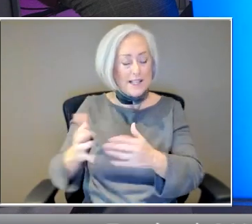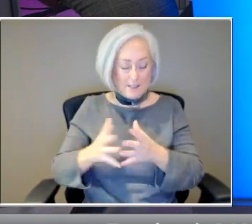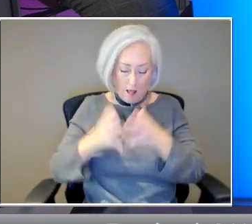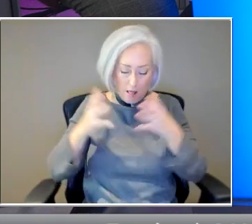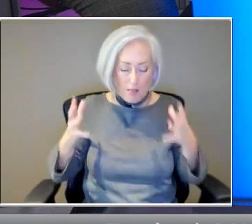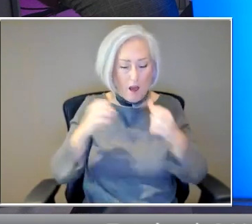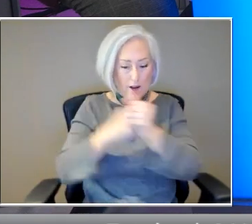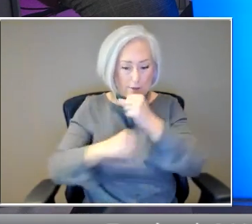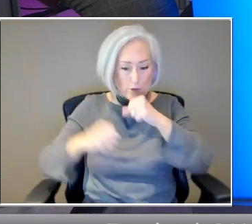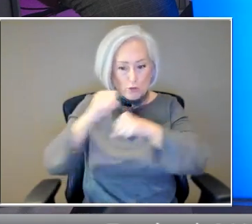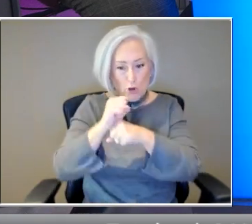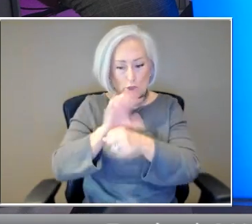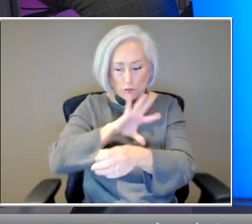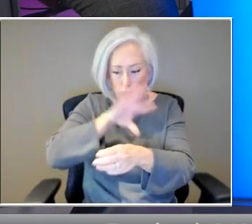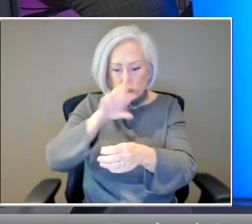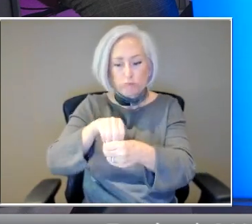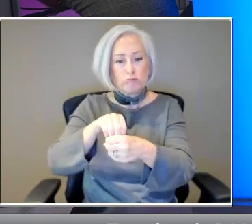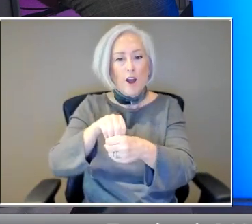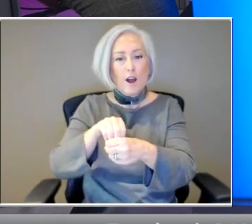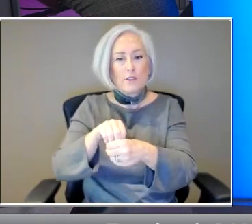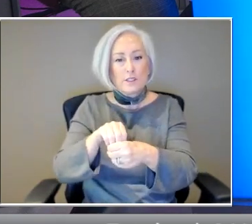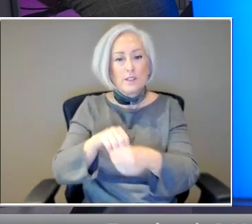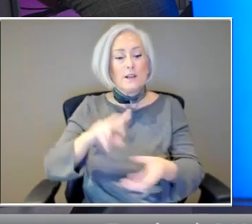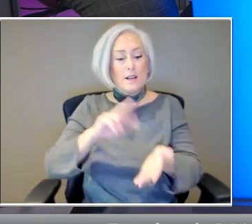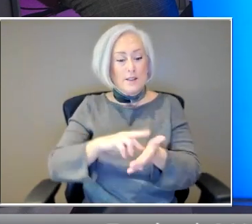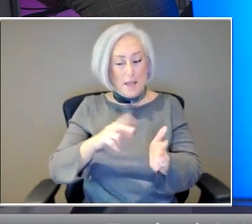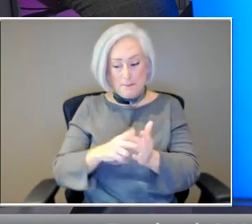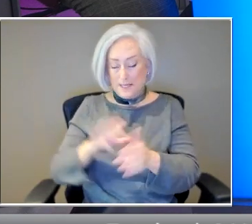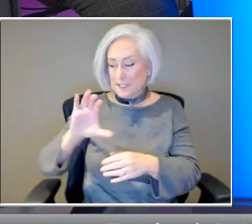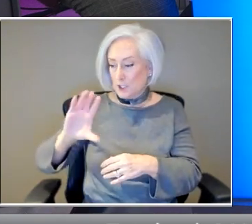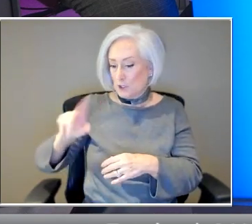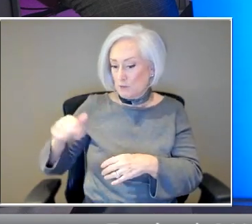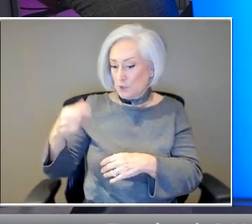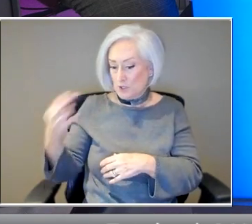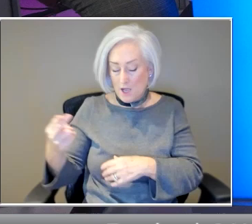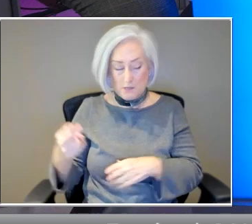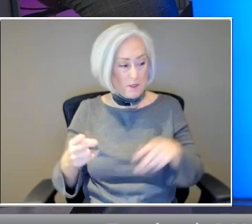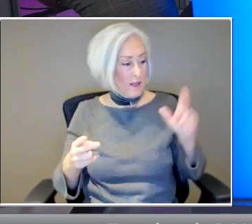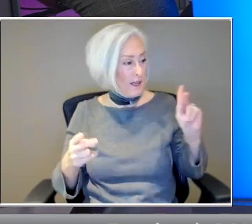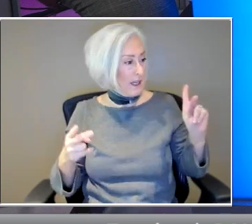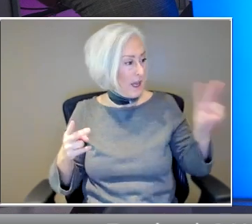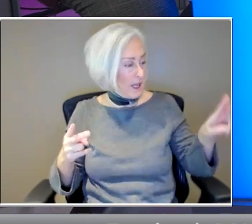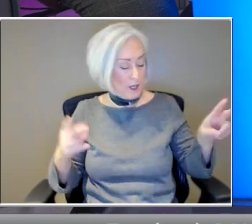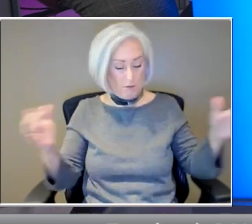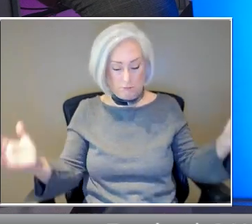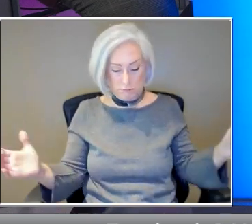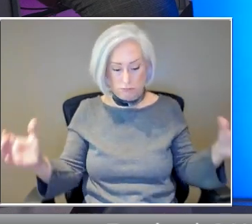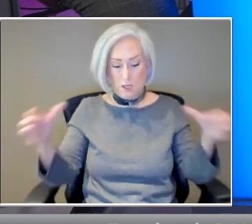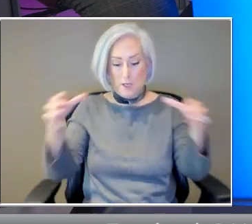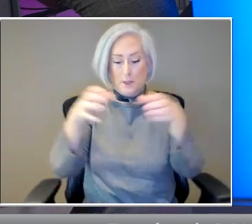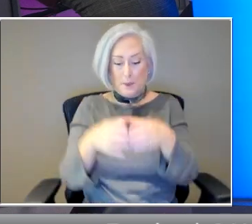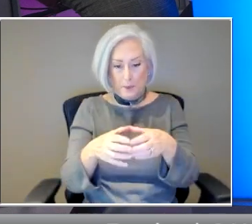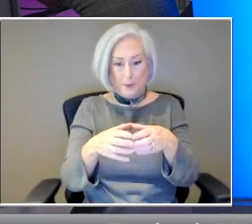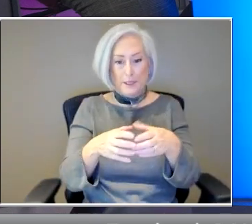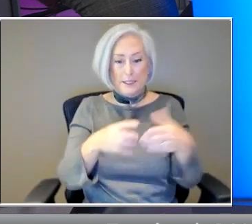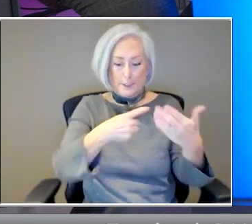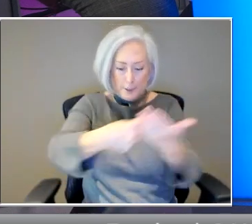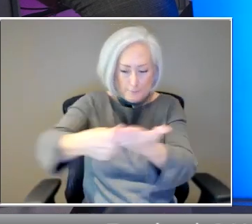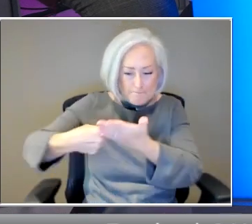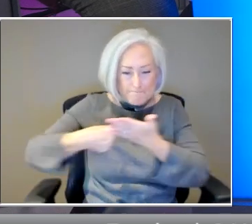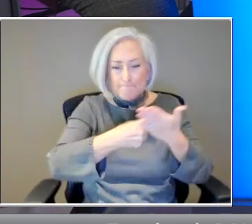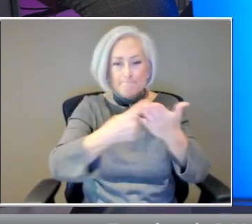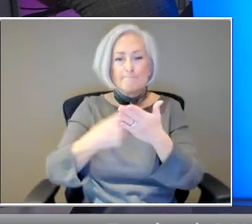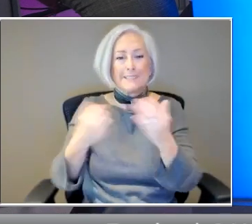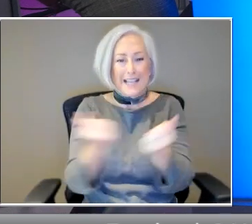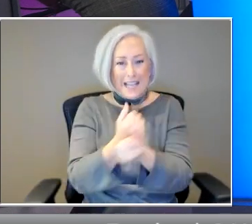visit between Children's Mercy and KU members to go over everything together. And